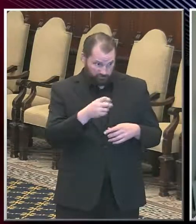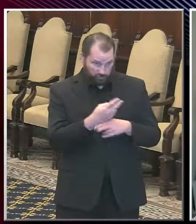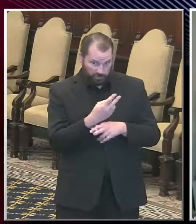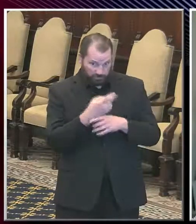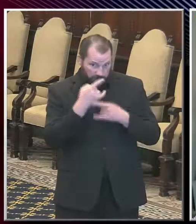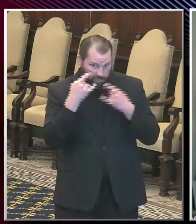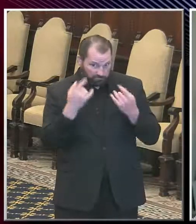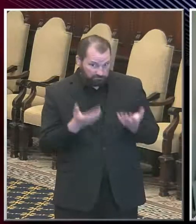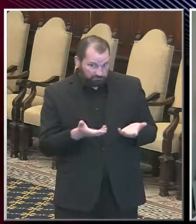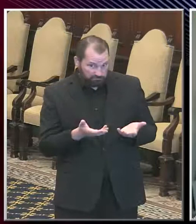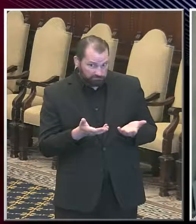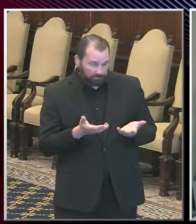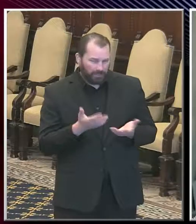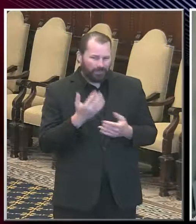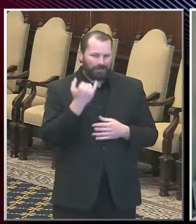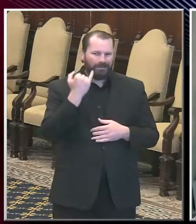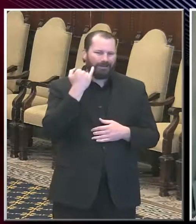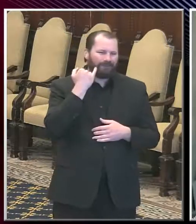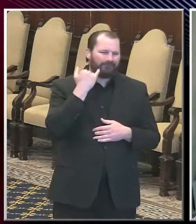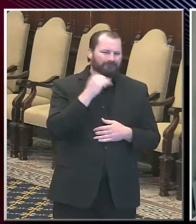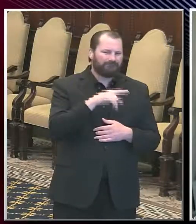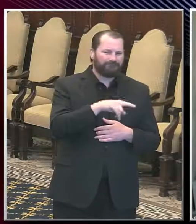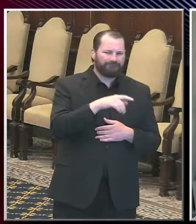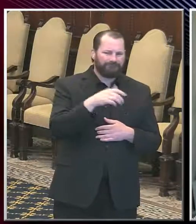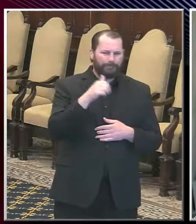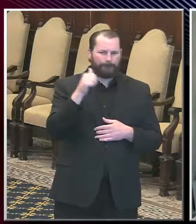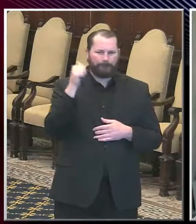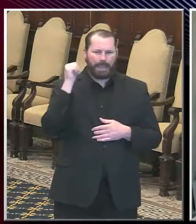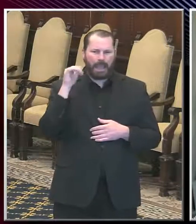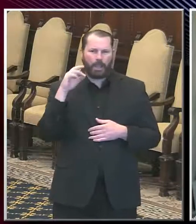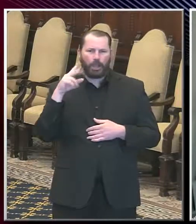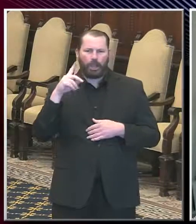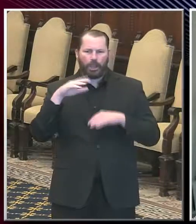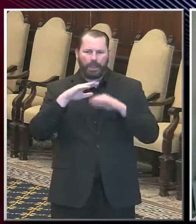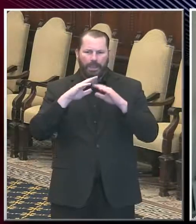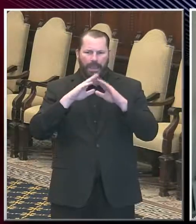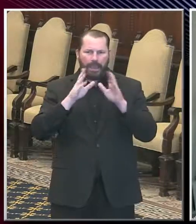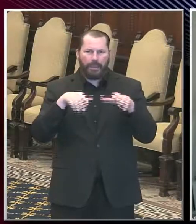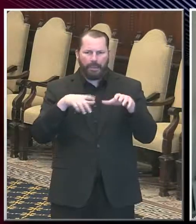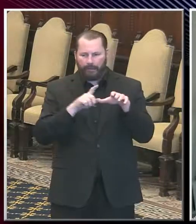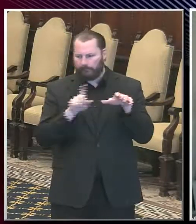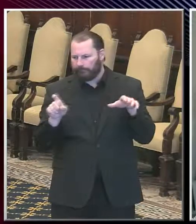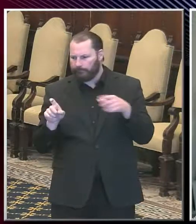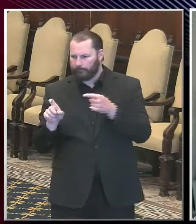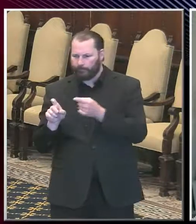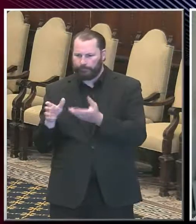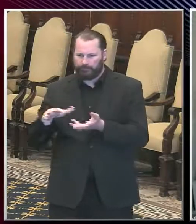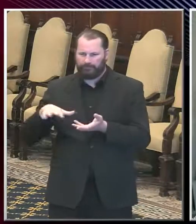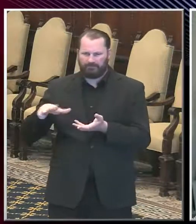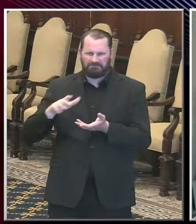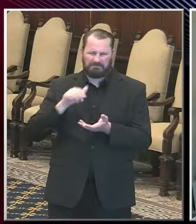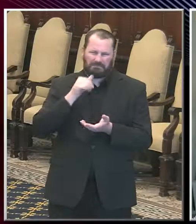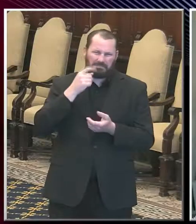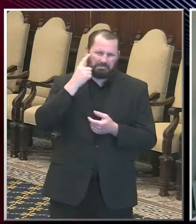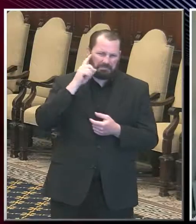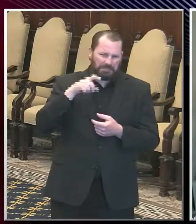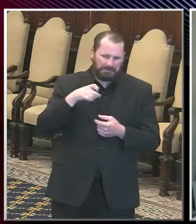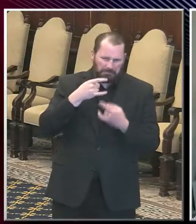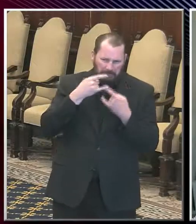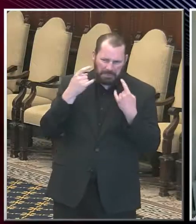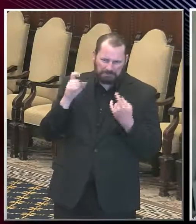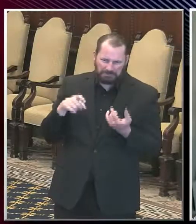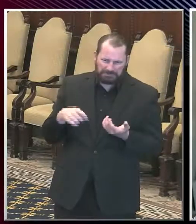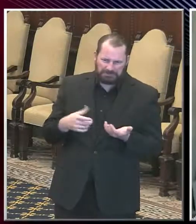going to come across anybody else I wouldn't recommend that I don't feel like people have to do that it may just be easier to have that habit to always be wearing it but certainly again if you're just walking